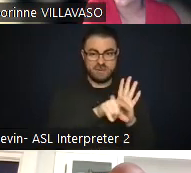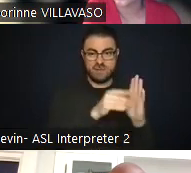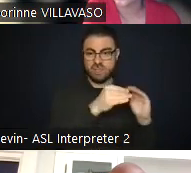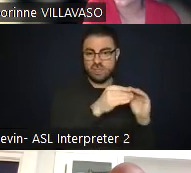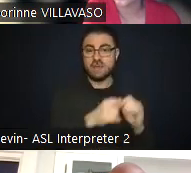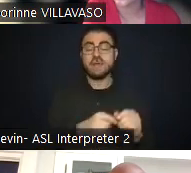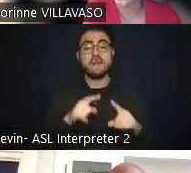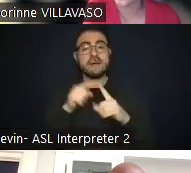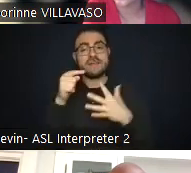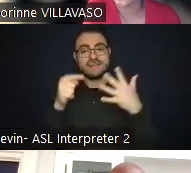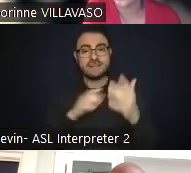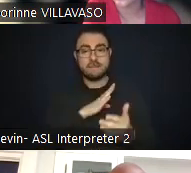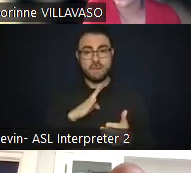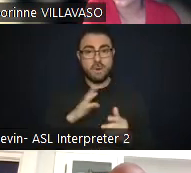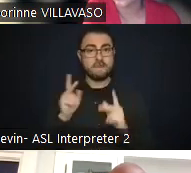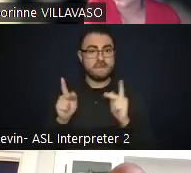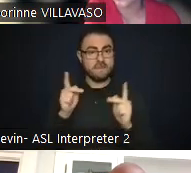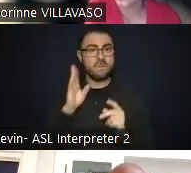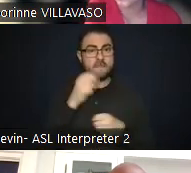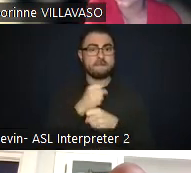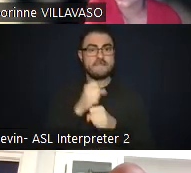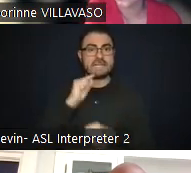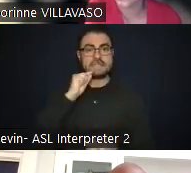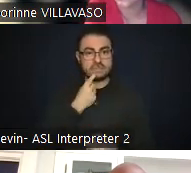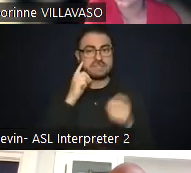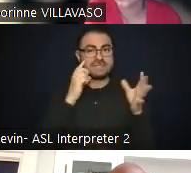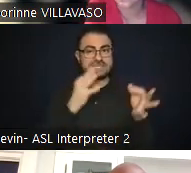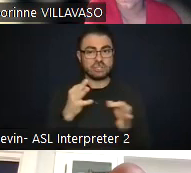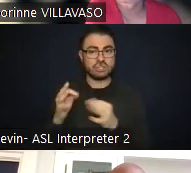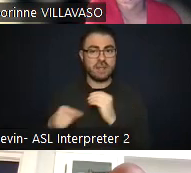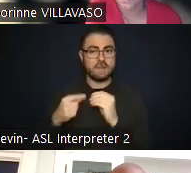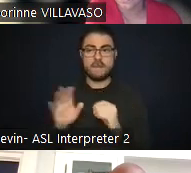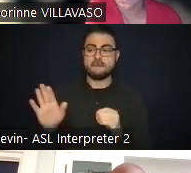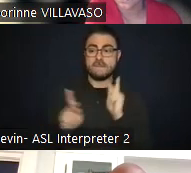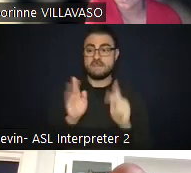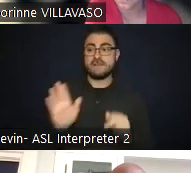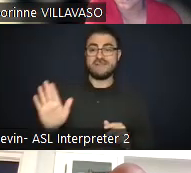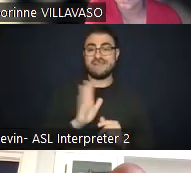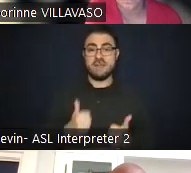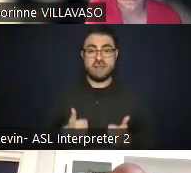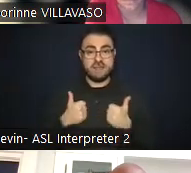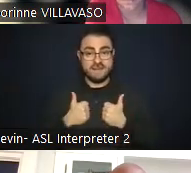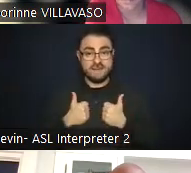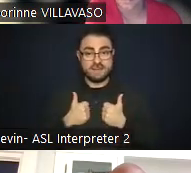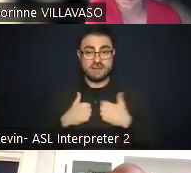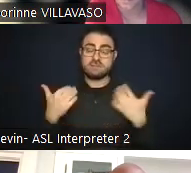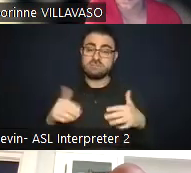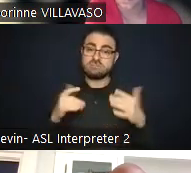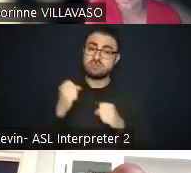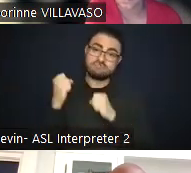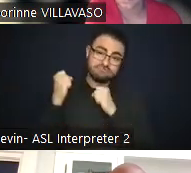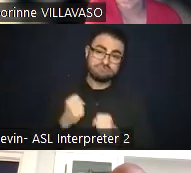decisions about people's lives. And it is an extremely stressful job if it's